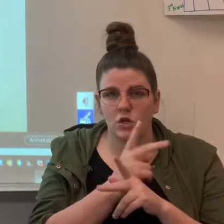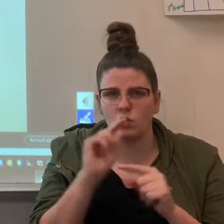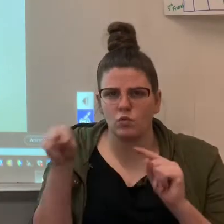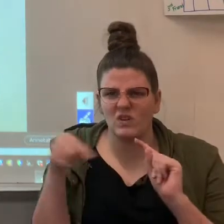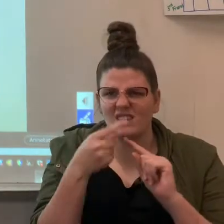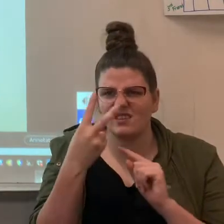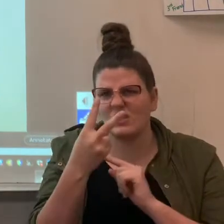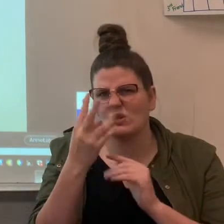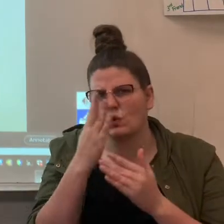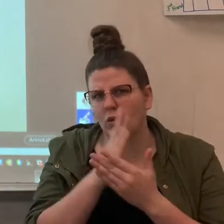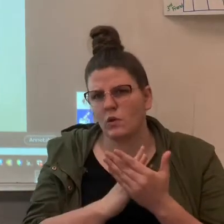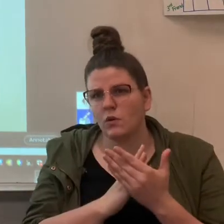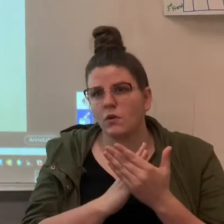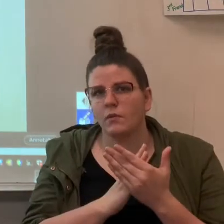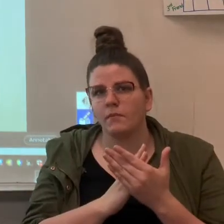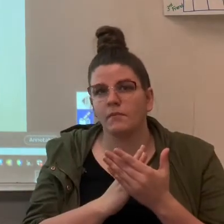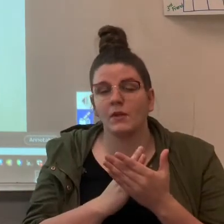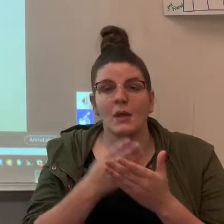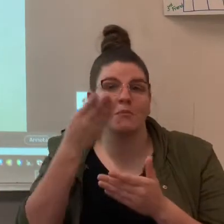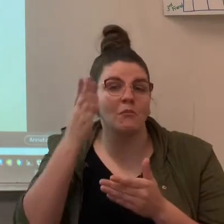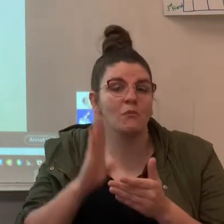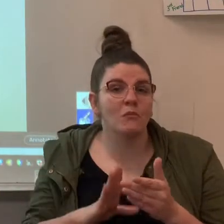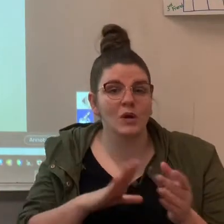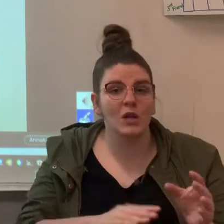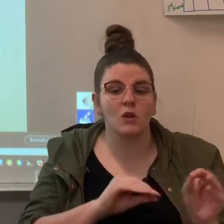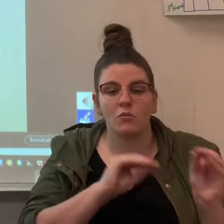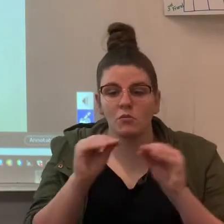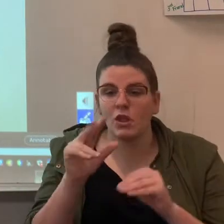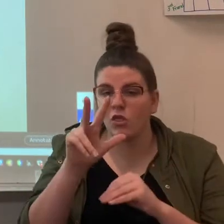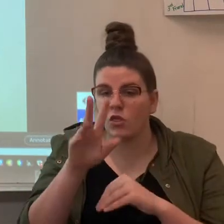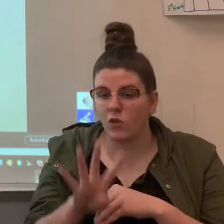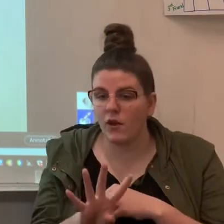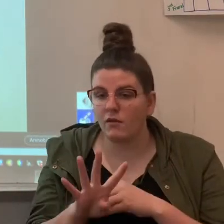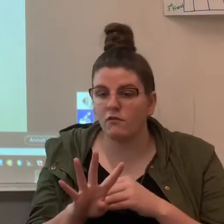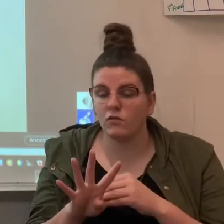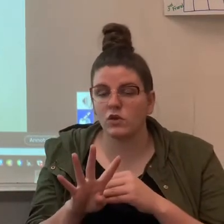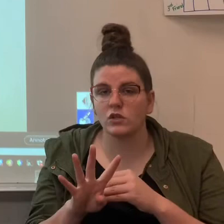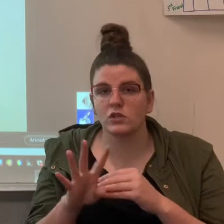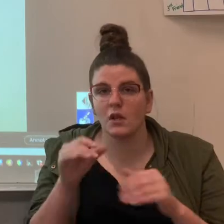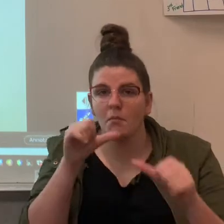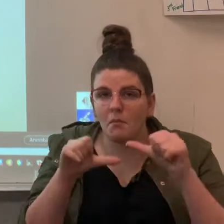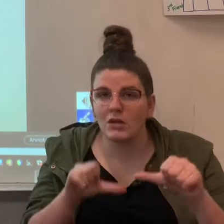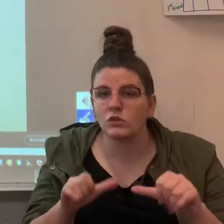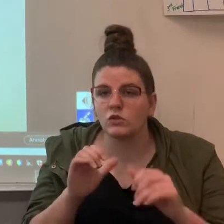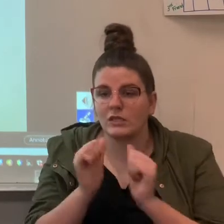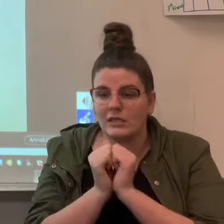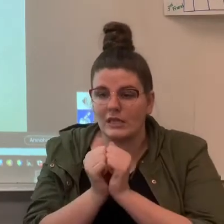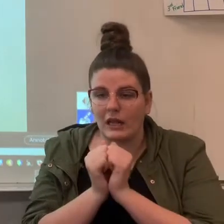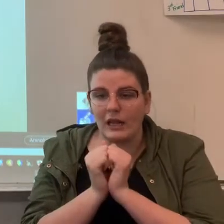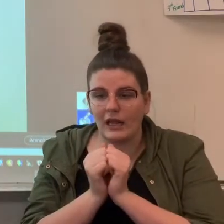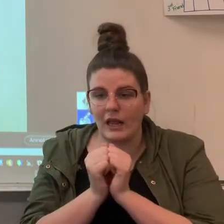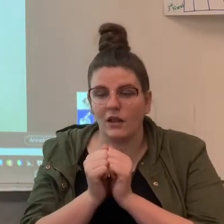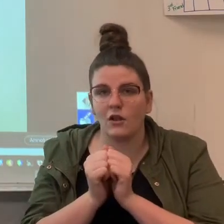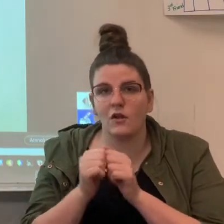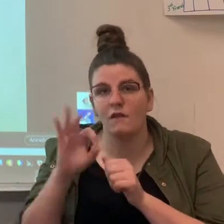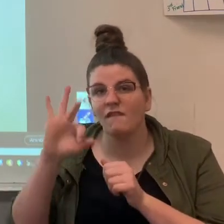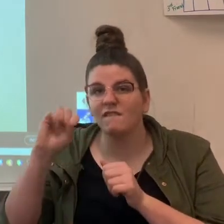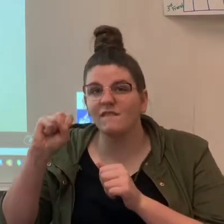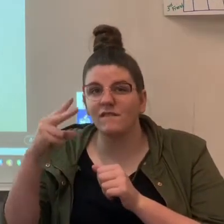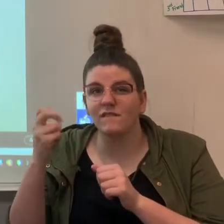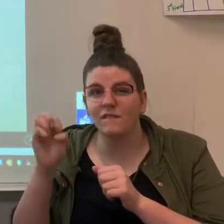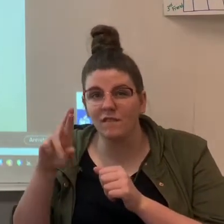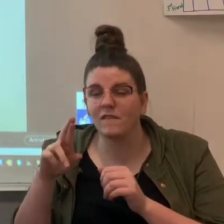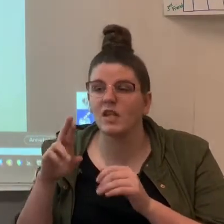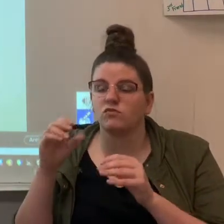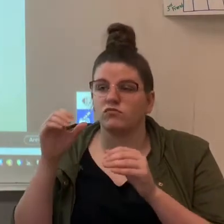parts, like Bree put 3/4 of the puzzle together and Mrs. Fisher put 5/6 of the puzzle together. Those are